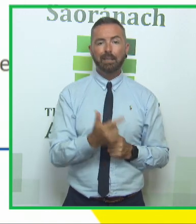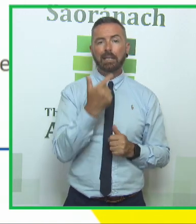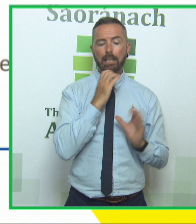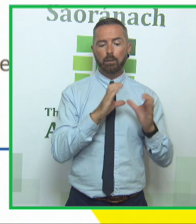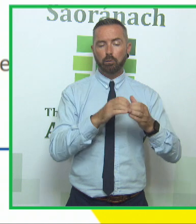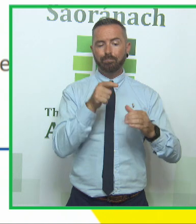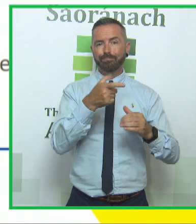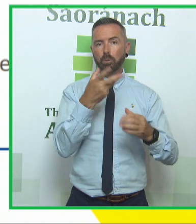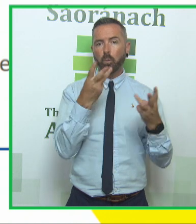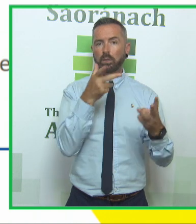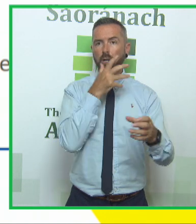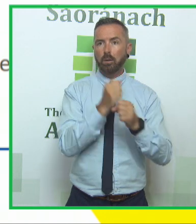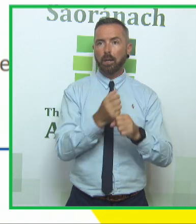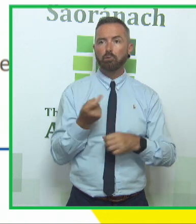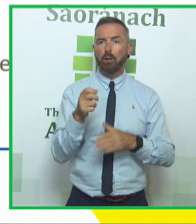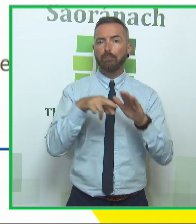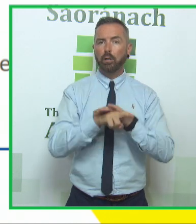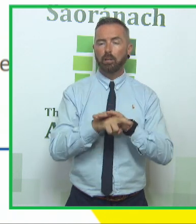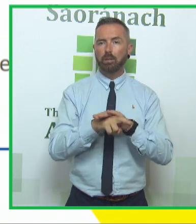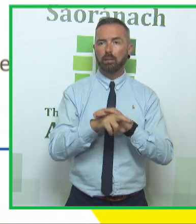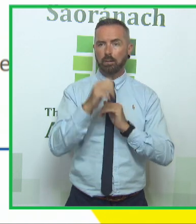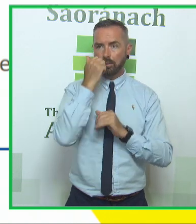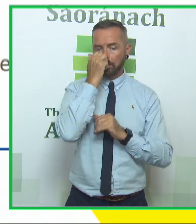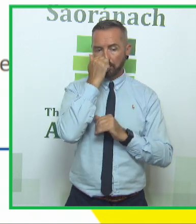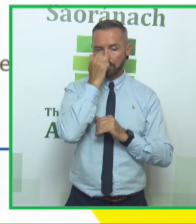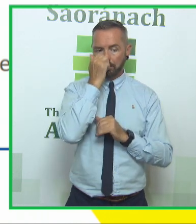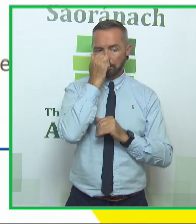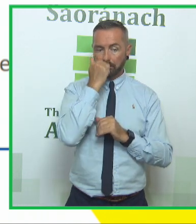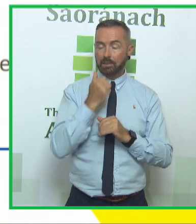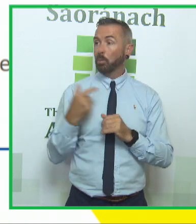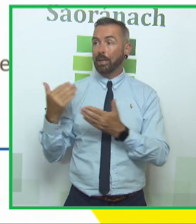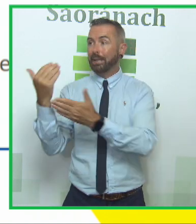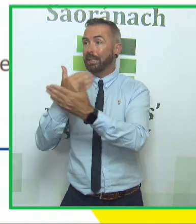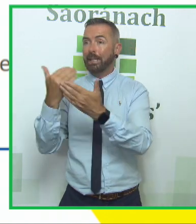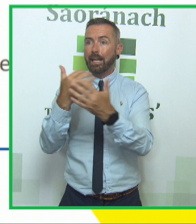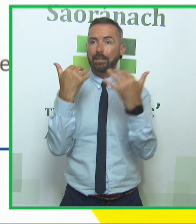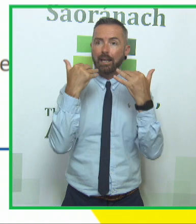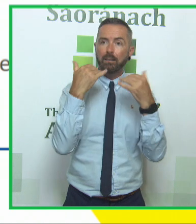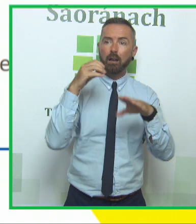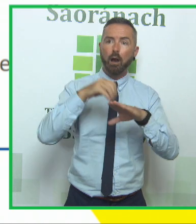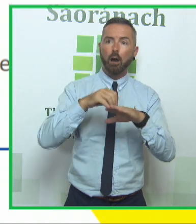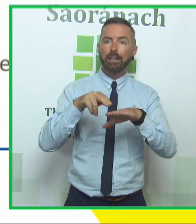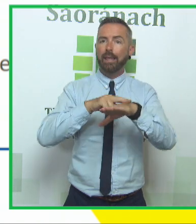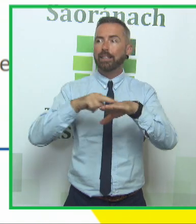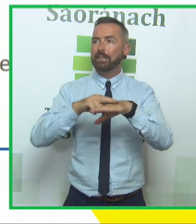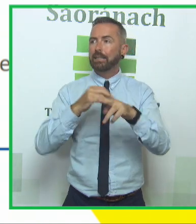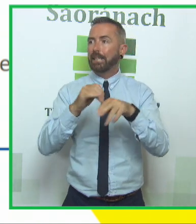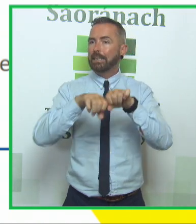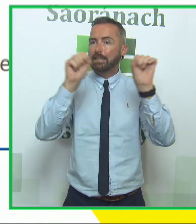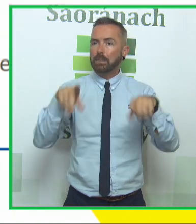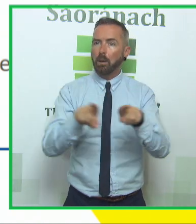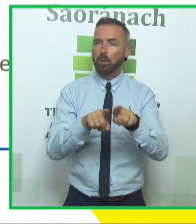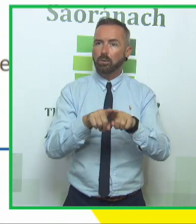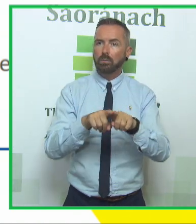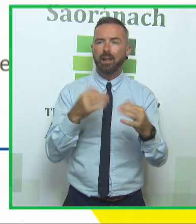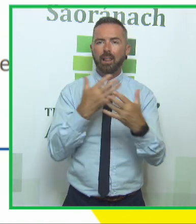talk about is travellers. We collect data on ethnicity in our system. We know that many don't